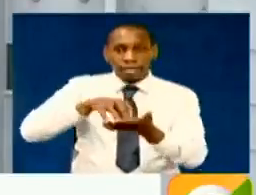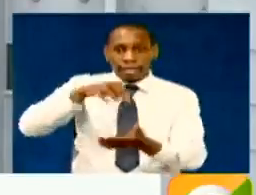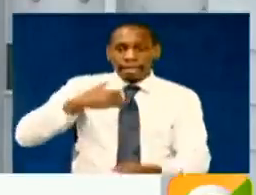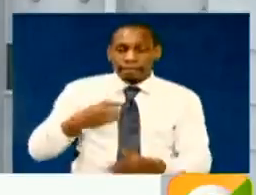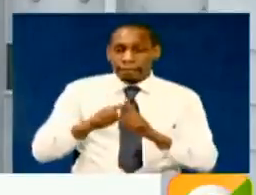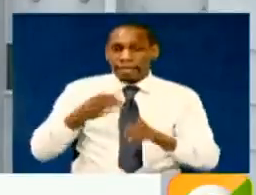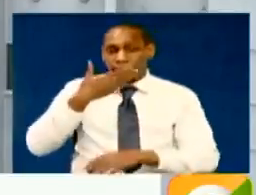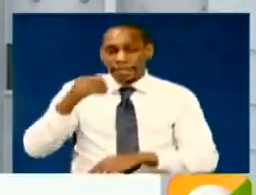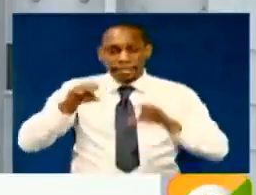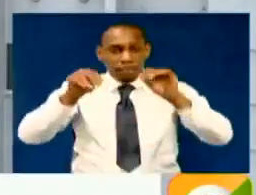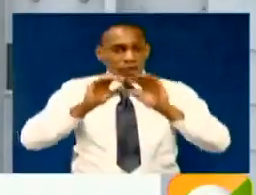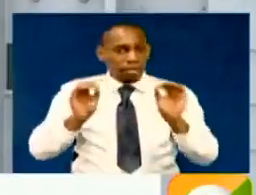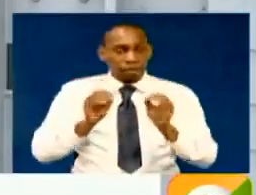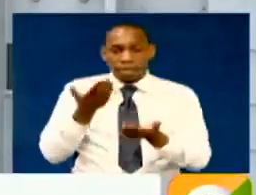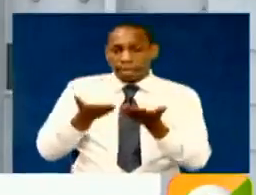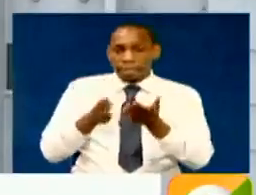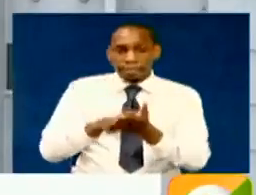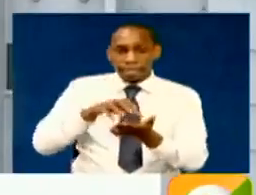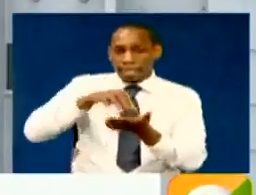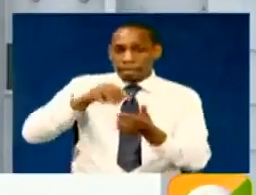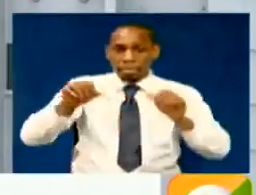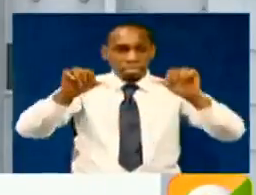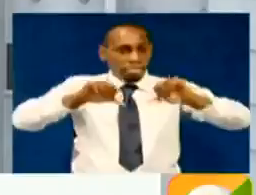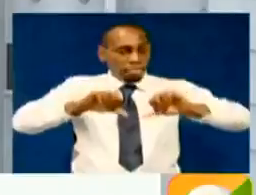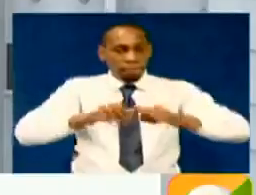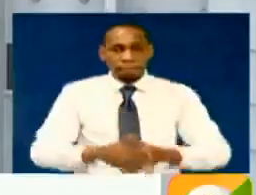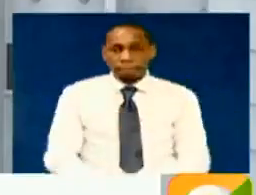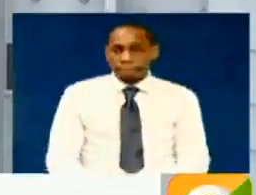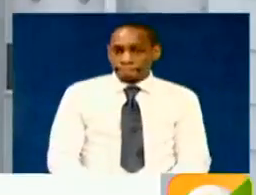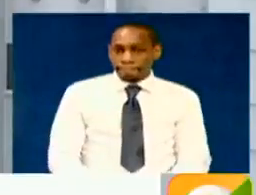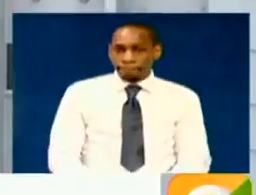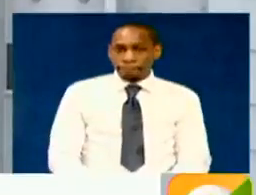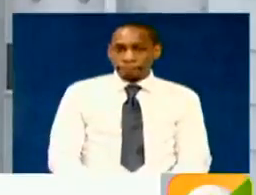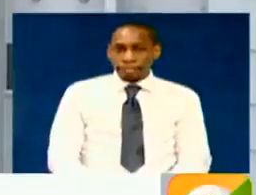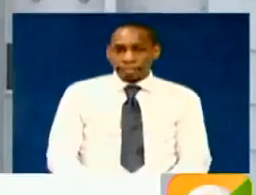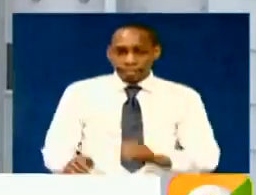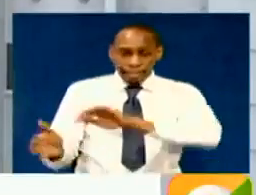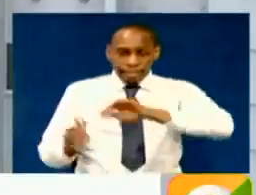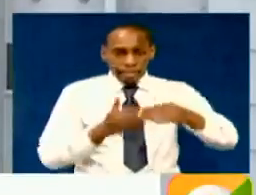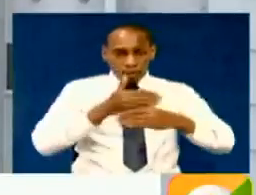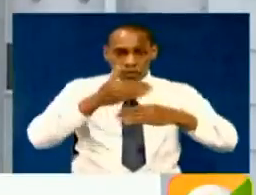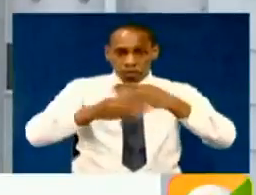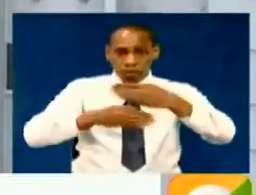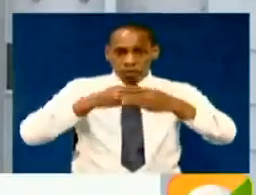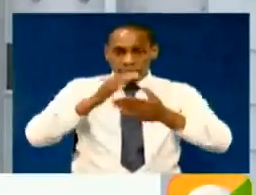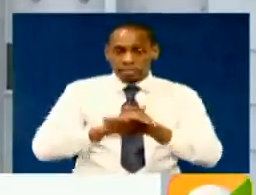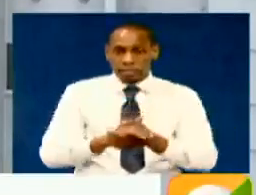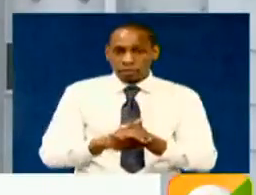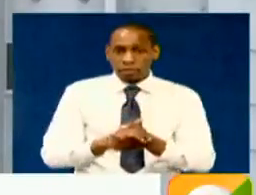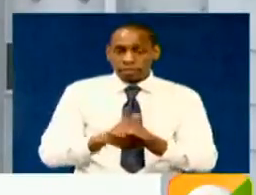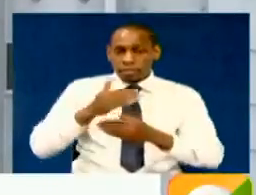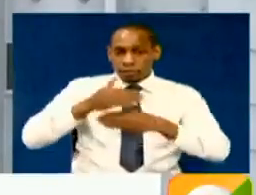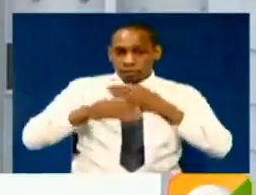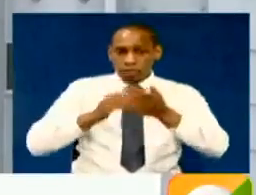not be the best quality. It may be lumpy and not the right texture. What of in construction? There are clear instructions for how